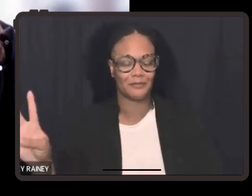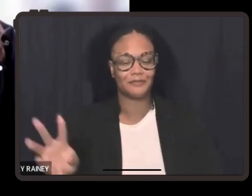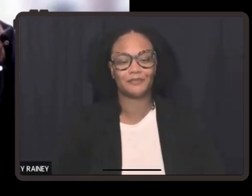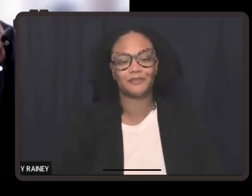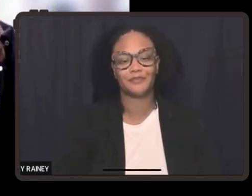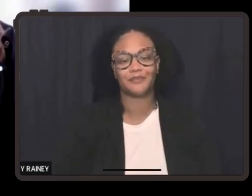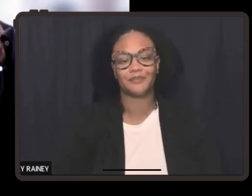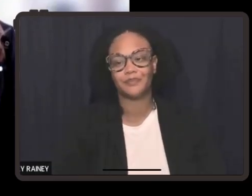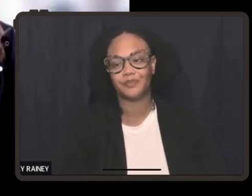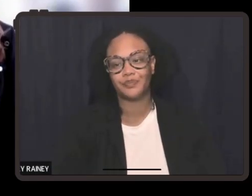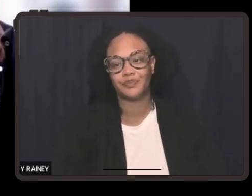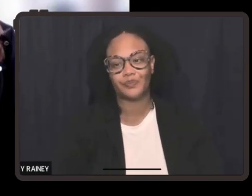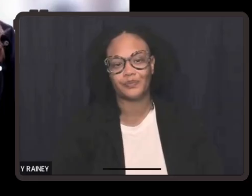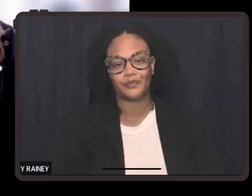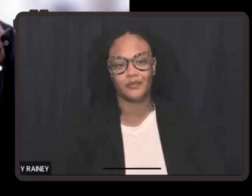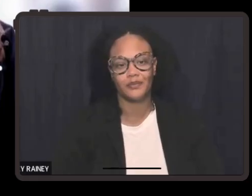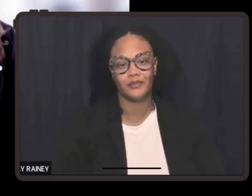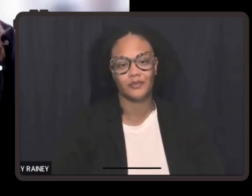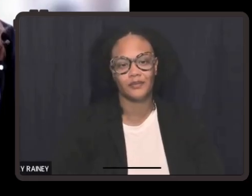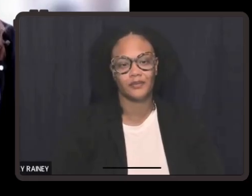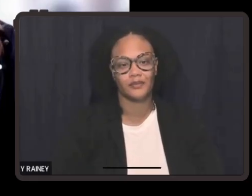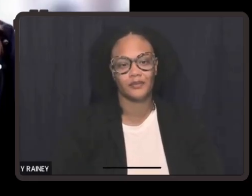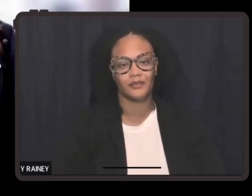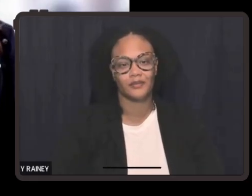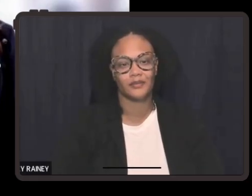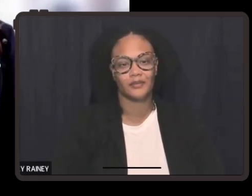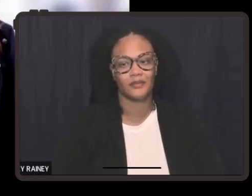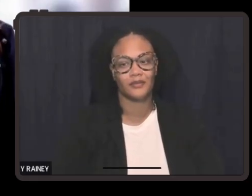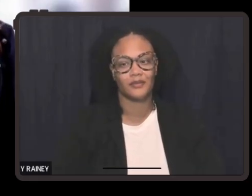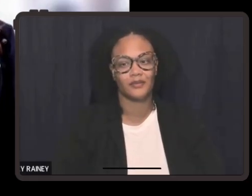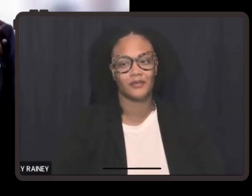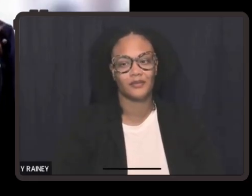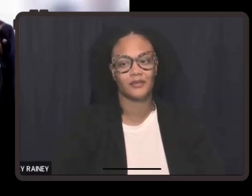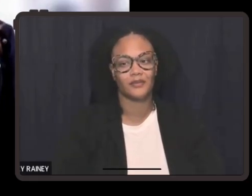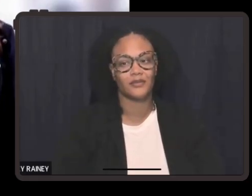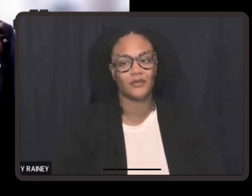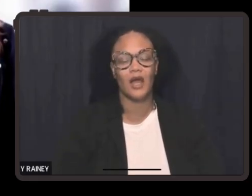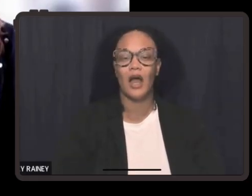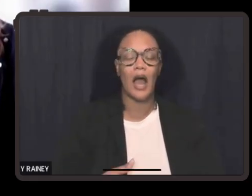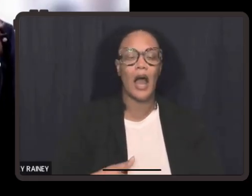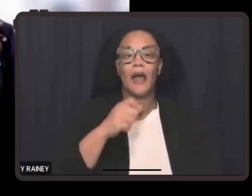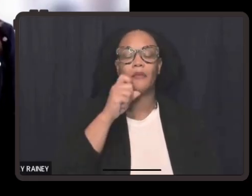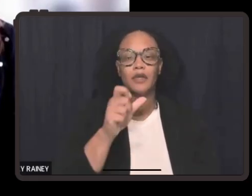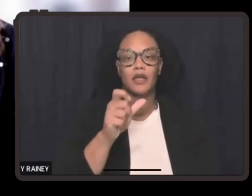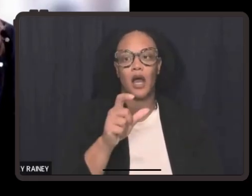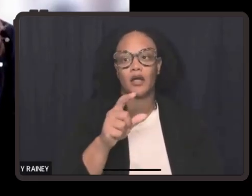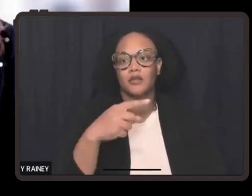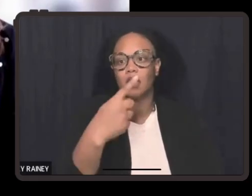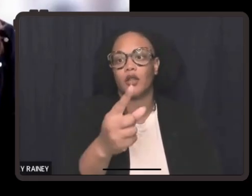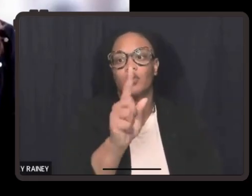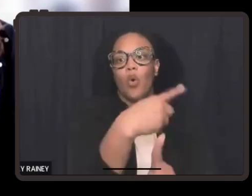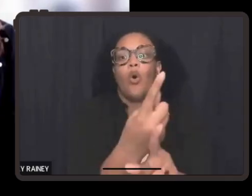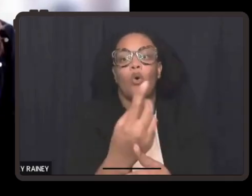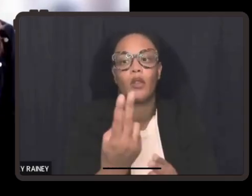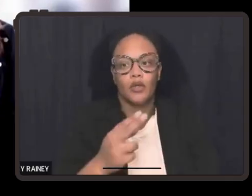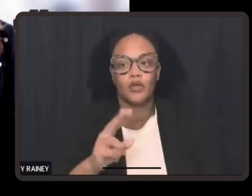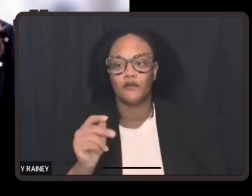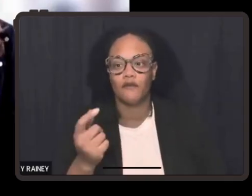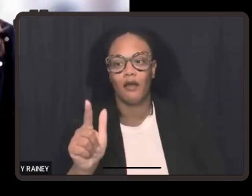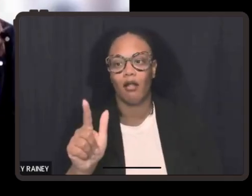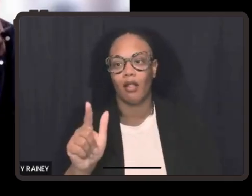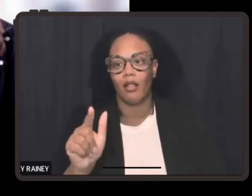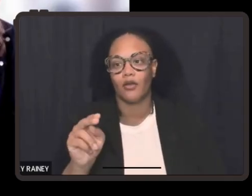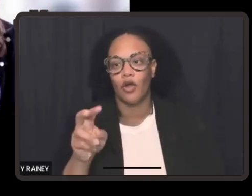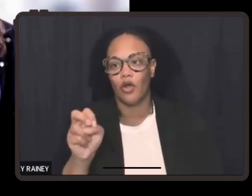not that I've got shares in vagal nerve stimulators, but they can help guts in some ways. But I think you need the other stuff as well. You need to get that